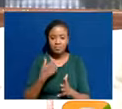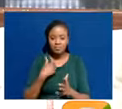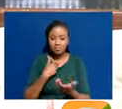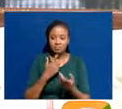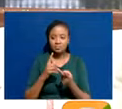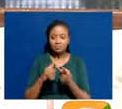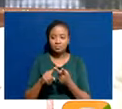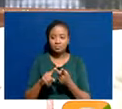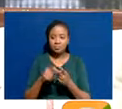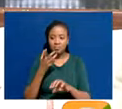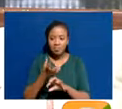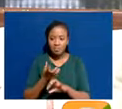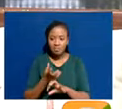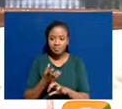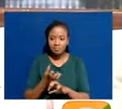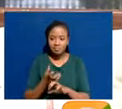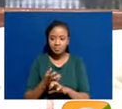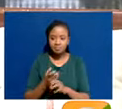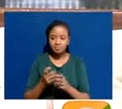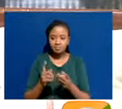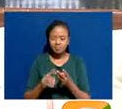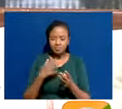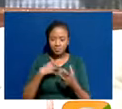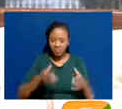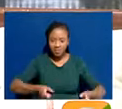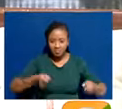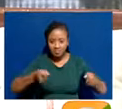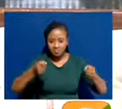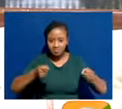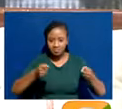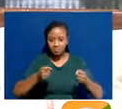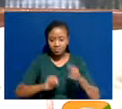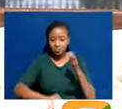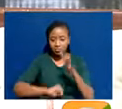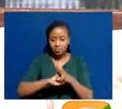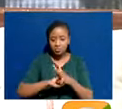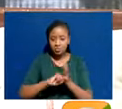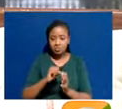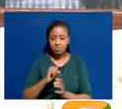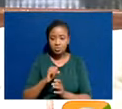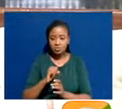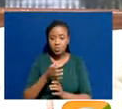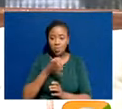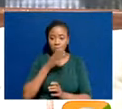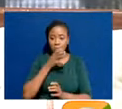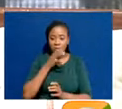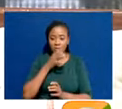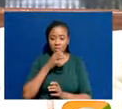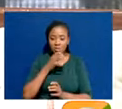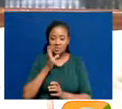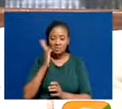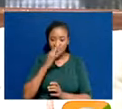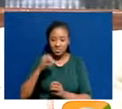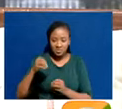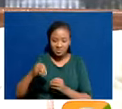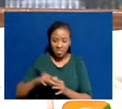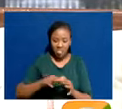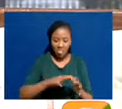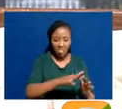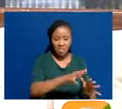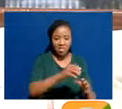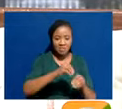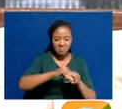put the bags, sandbags, so that the sewer bursts and waters their crops. That's why we have